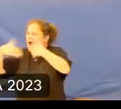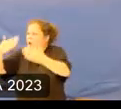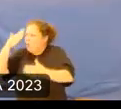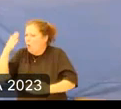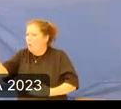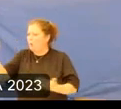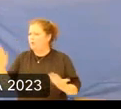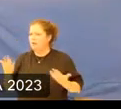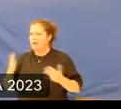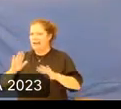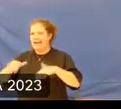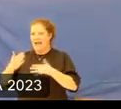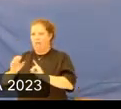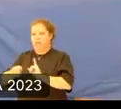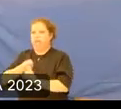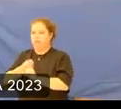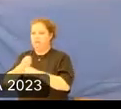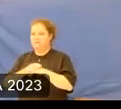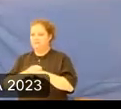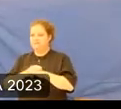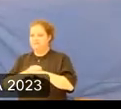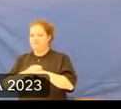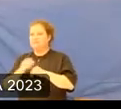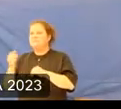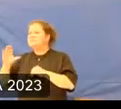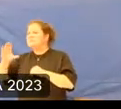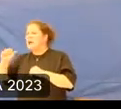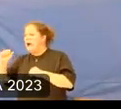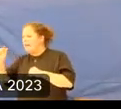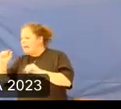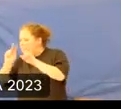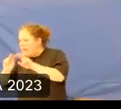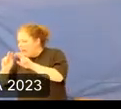It's, there's a recent book here, Deppelman and Howe, but